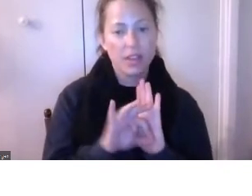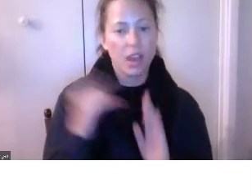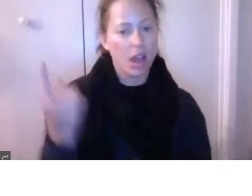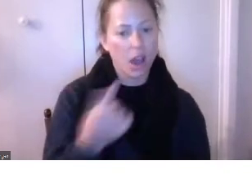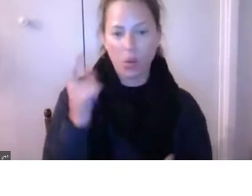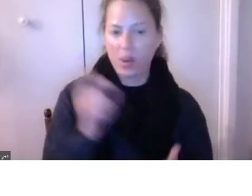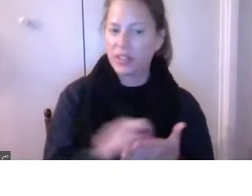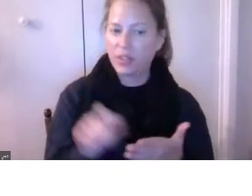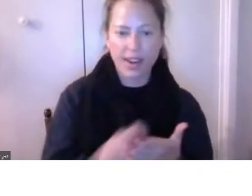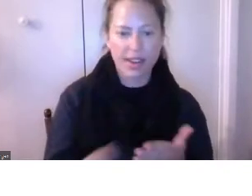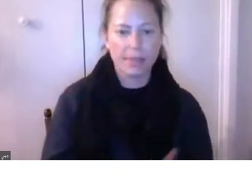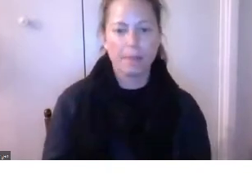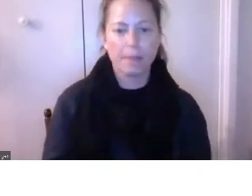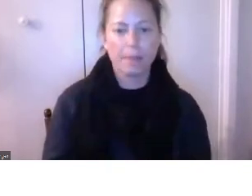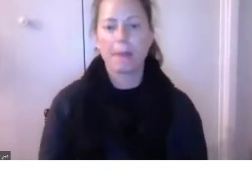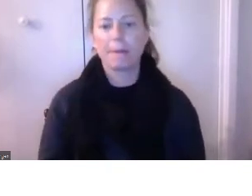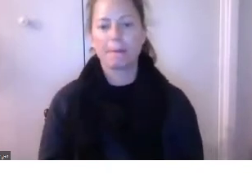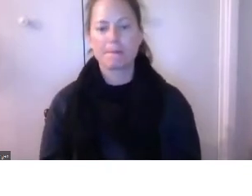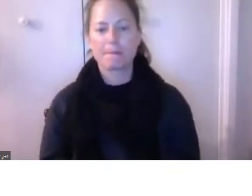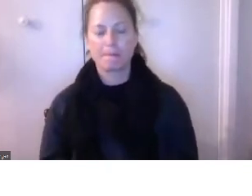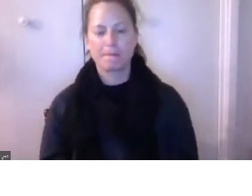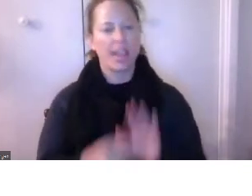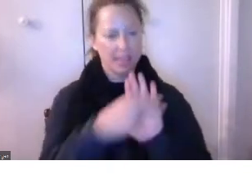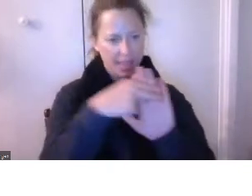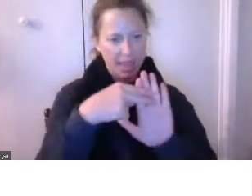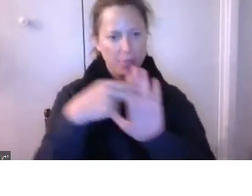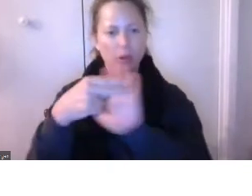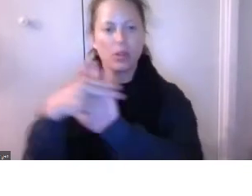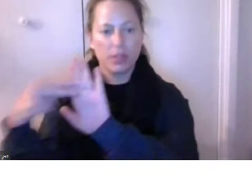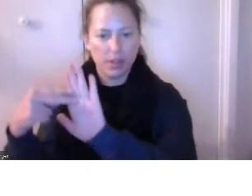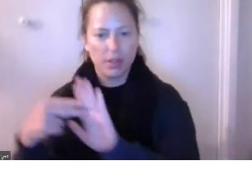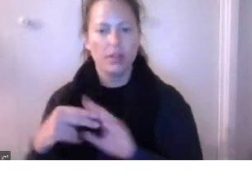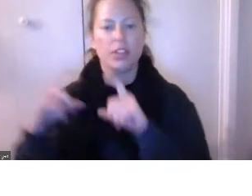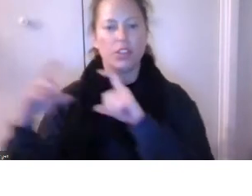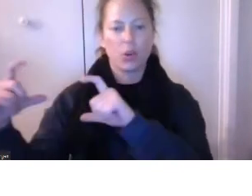go ahead and label these. This is x1, this is y1.